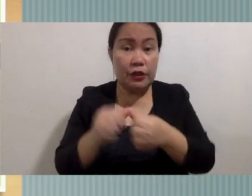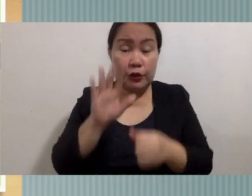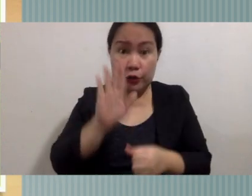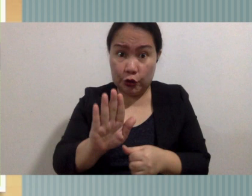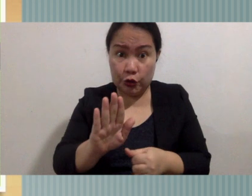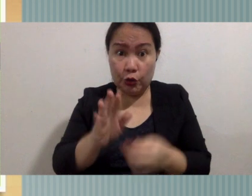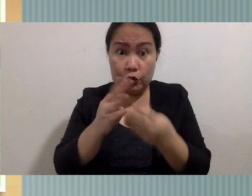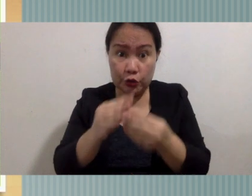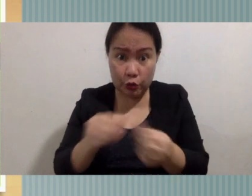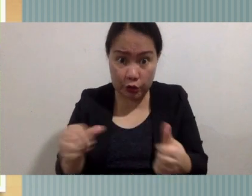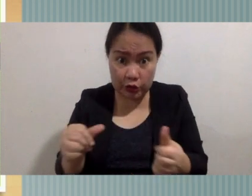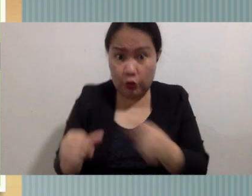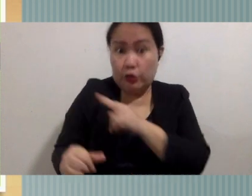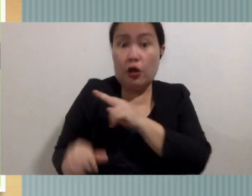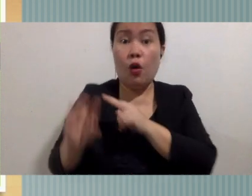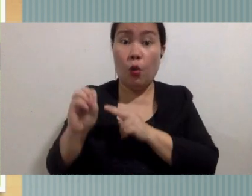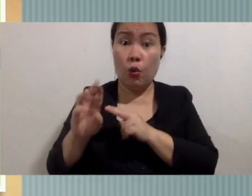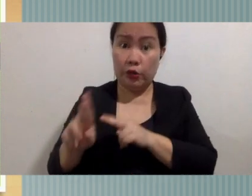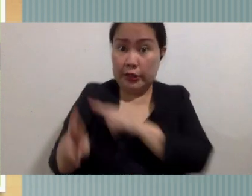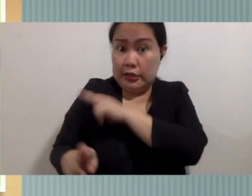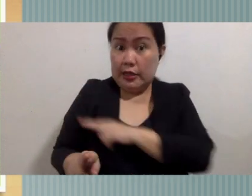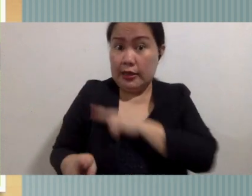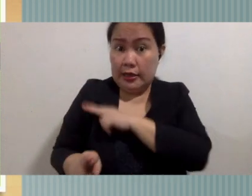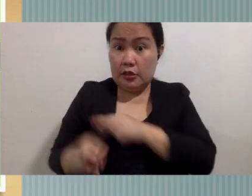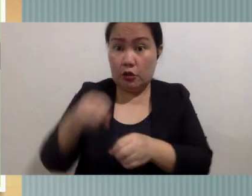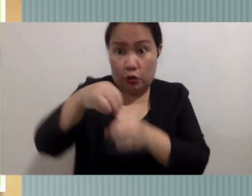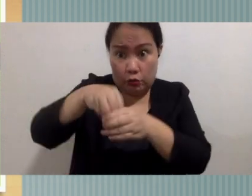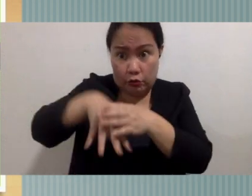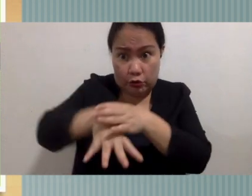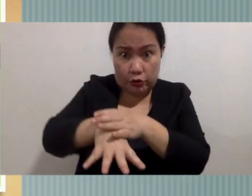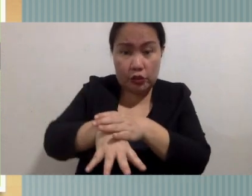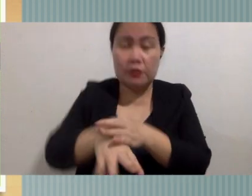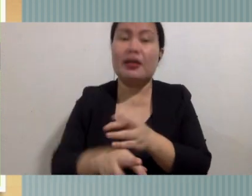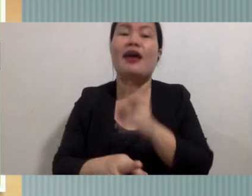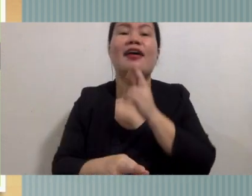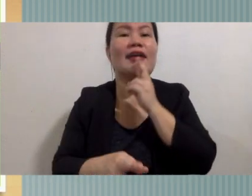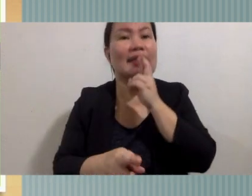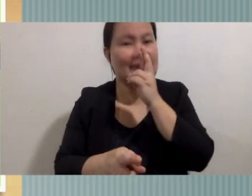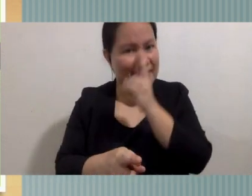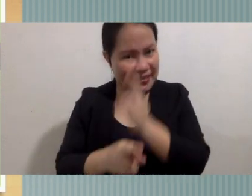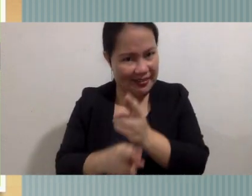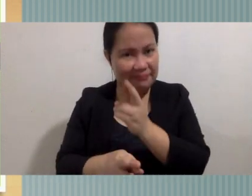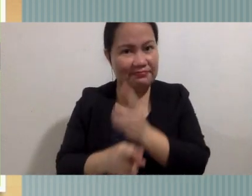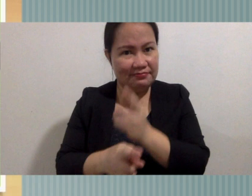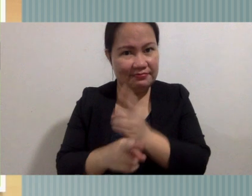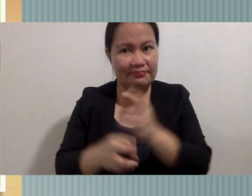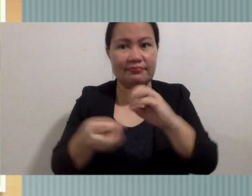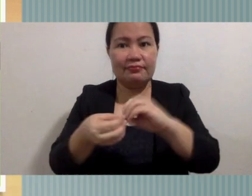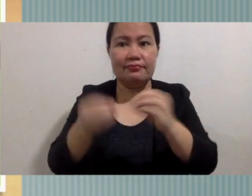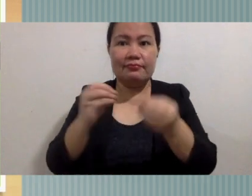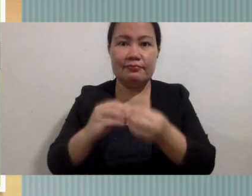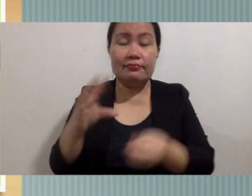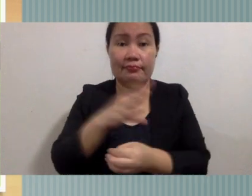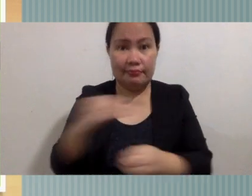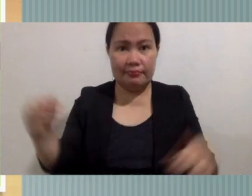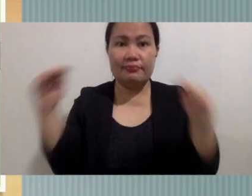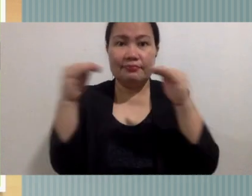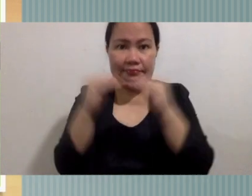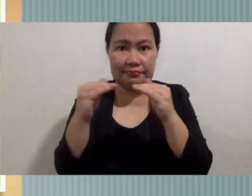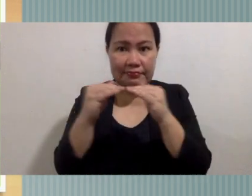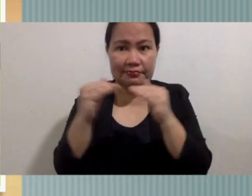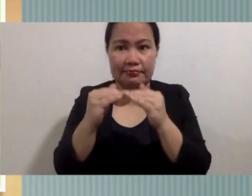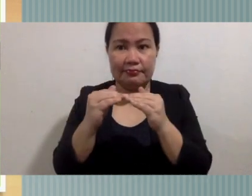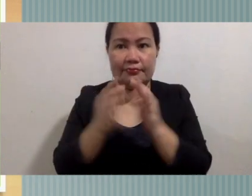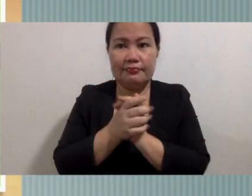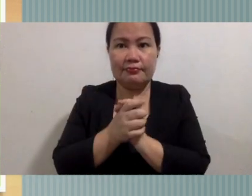your solution or the nature of the roots must be a real numbers and it must